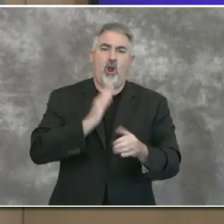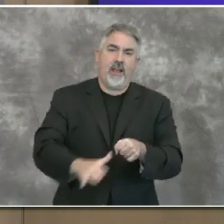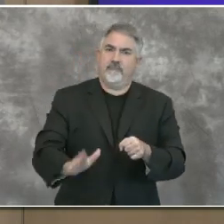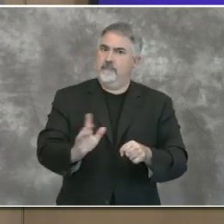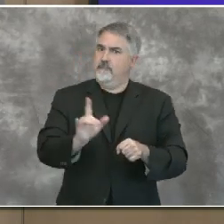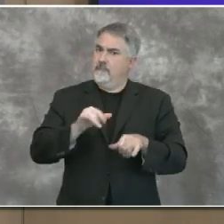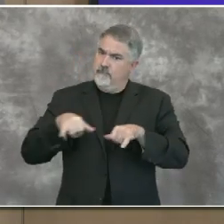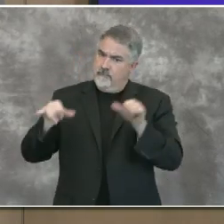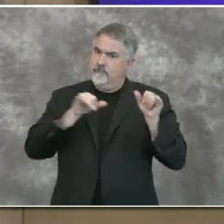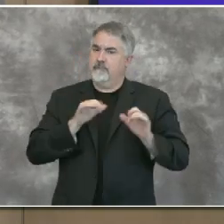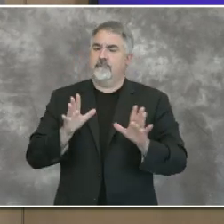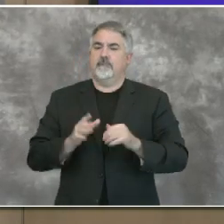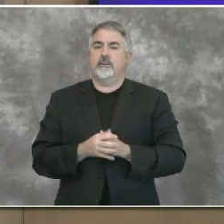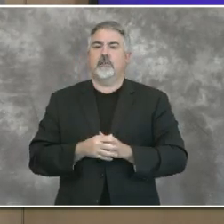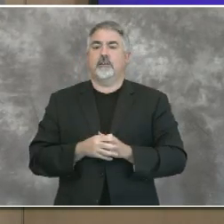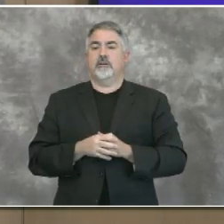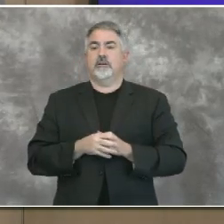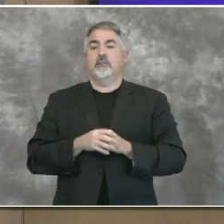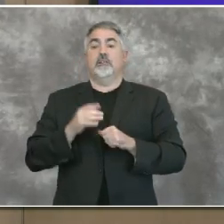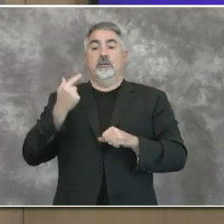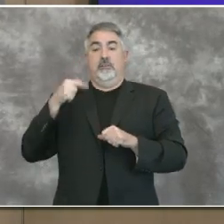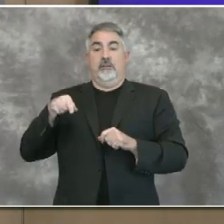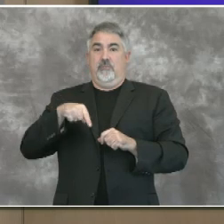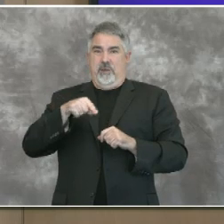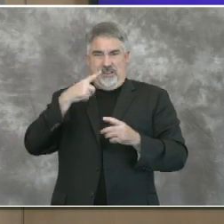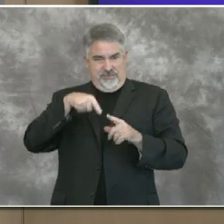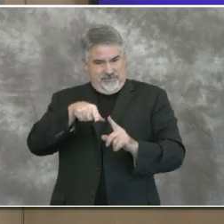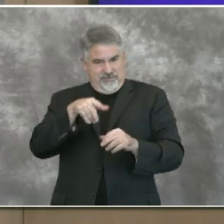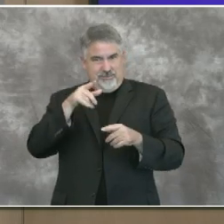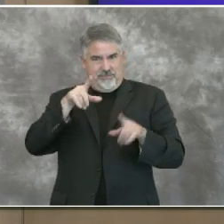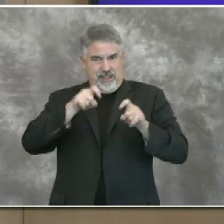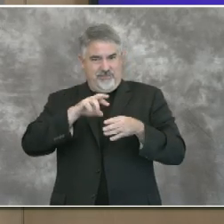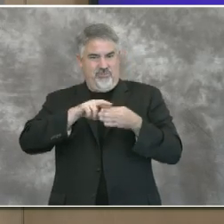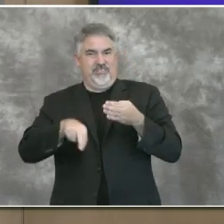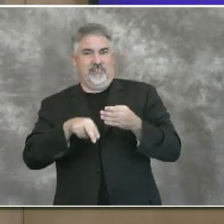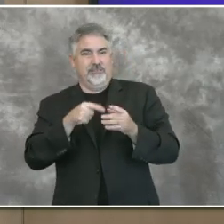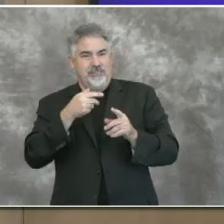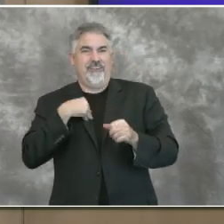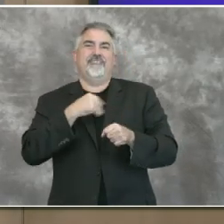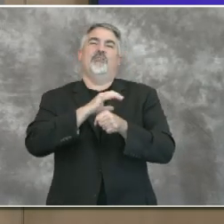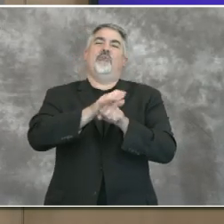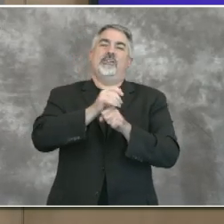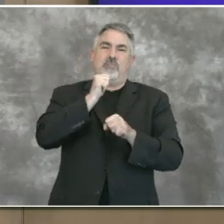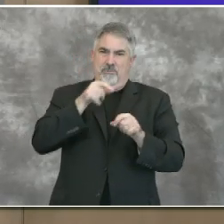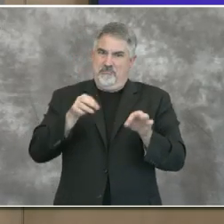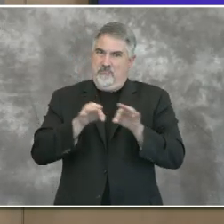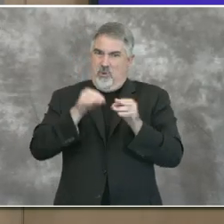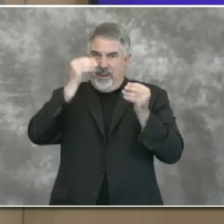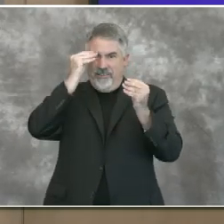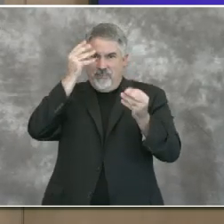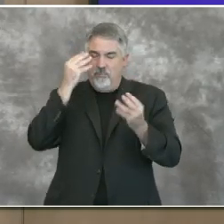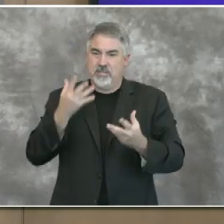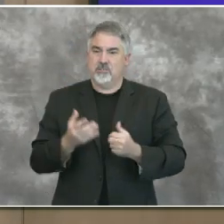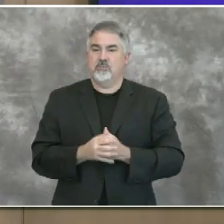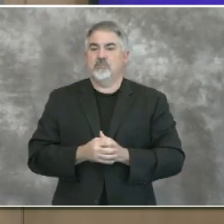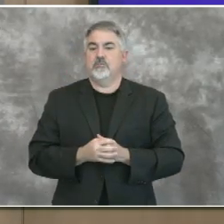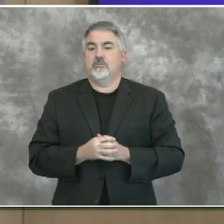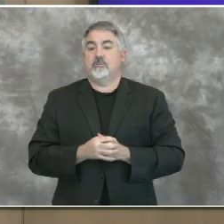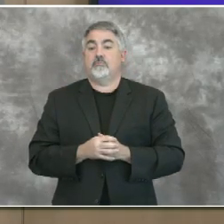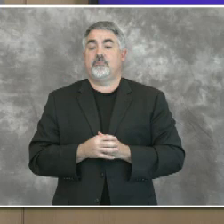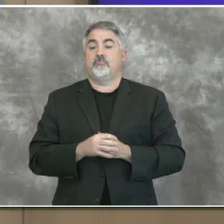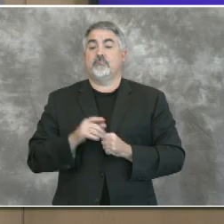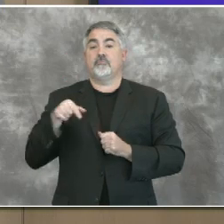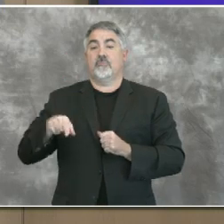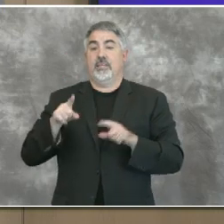maximizing the positive impact. We also know that the availability of widespread rapid testing is a foundational piece